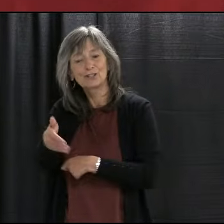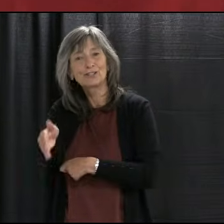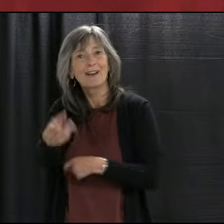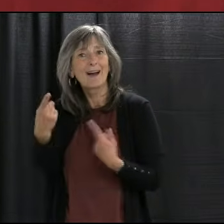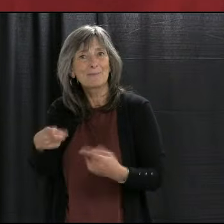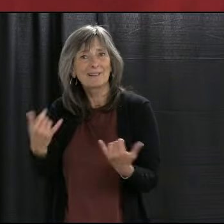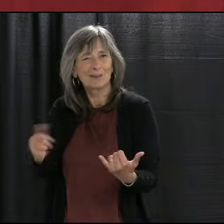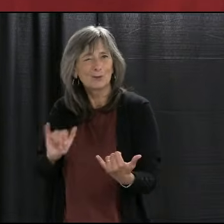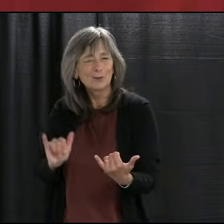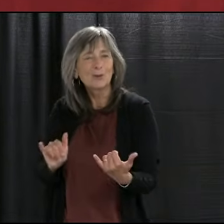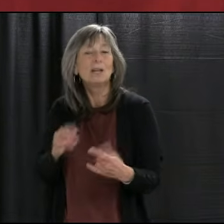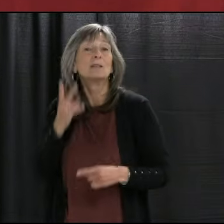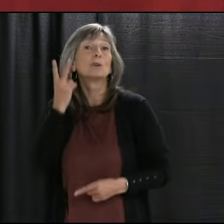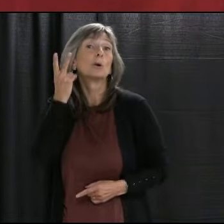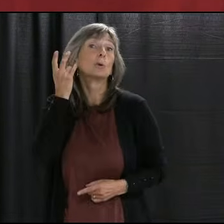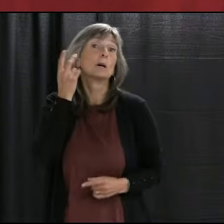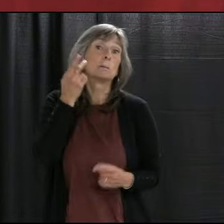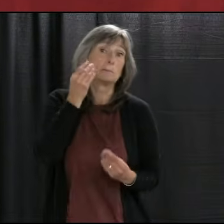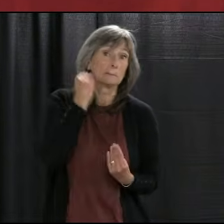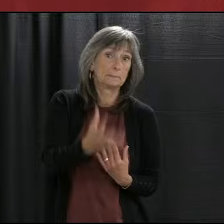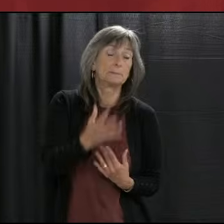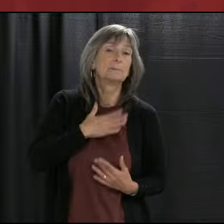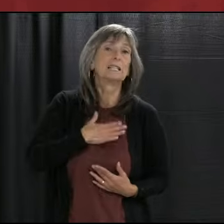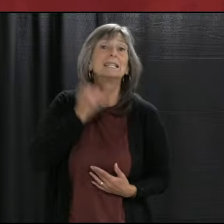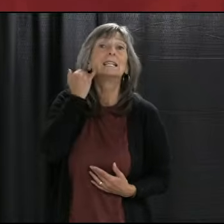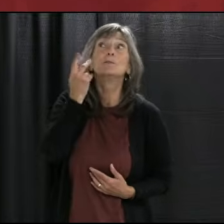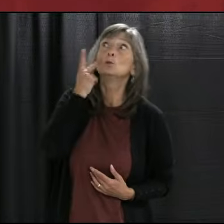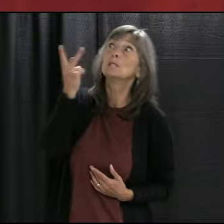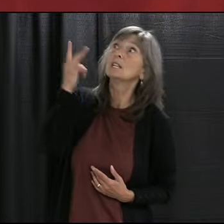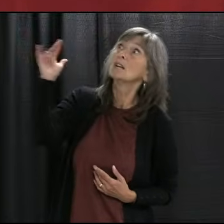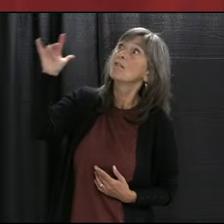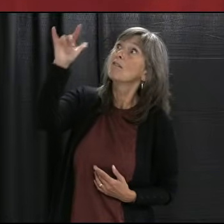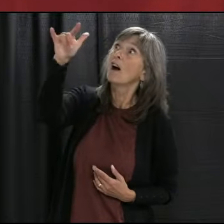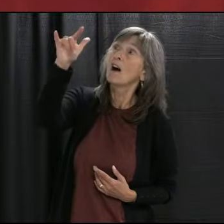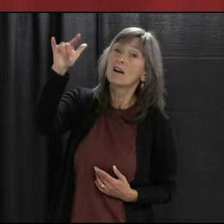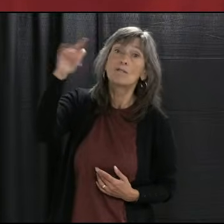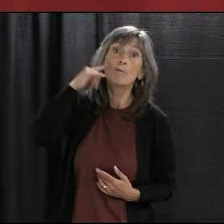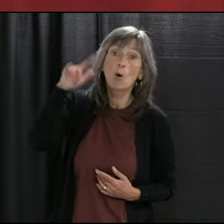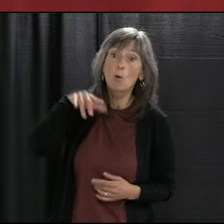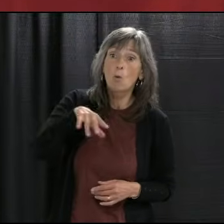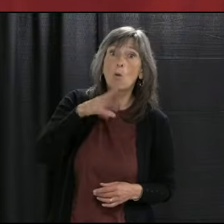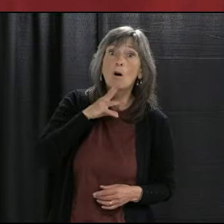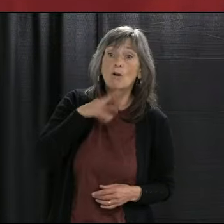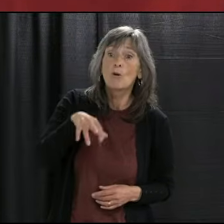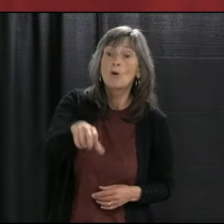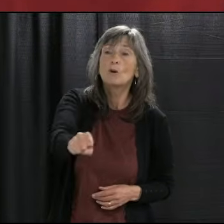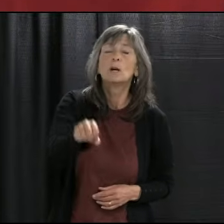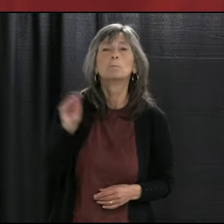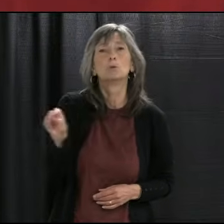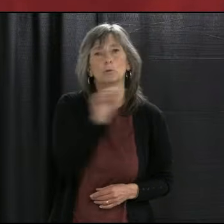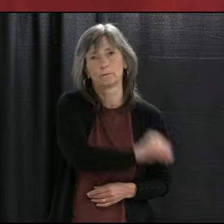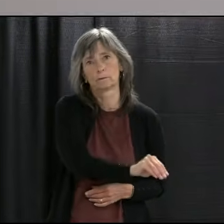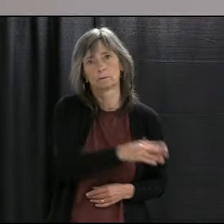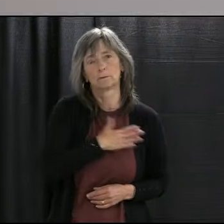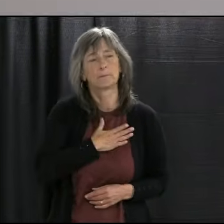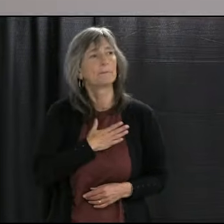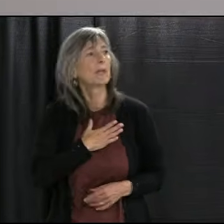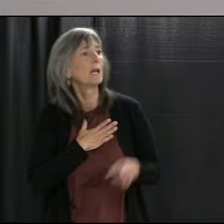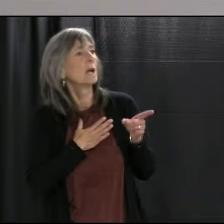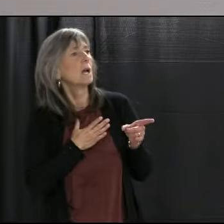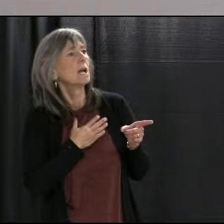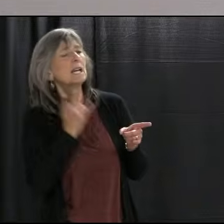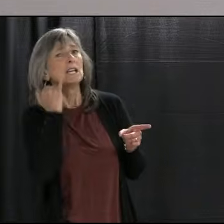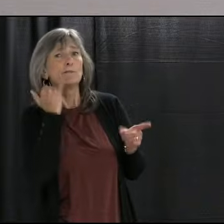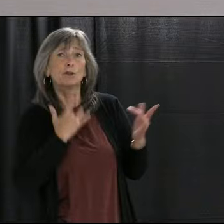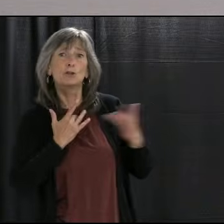see water bomber activity, just move to another location. Why aren't ATVs being banned, though, on the trails if we're